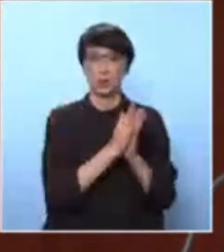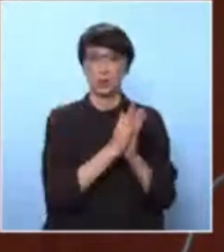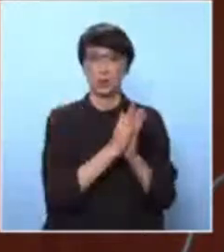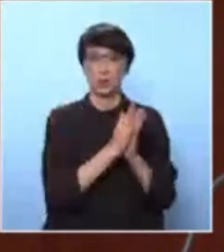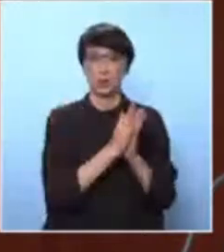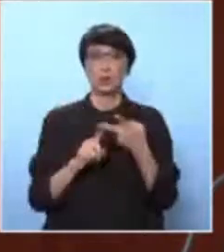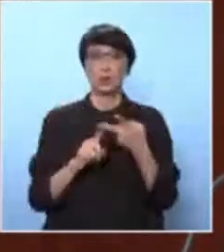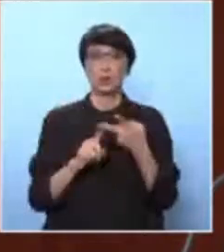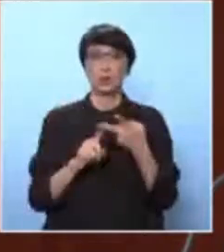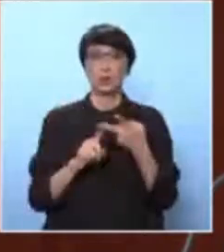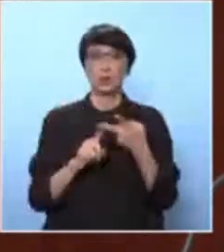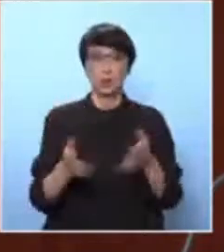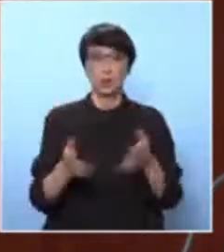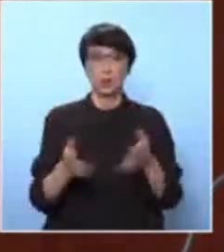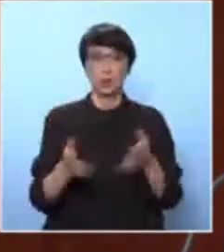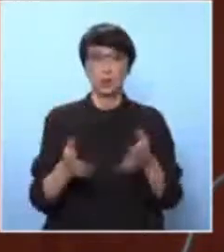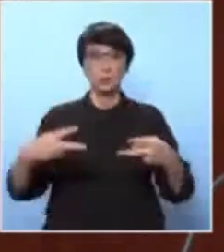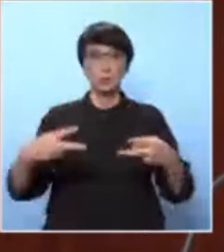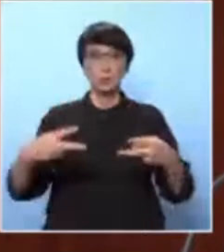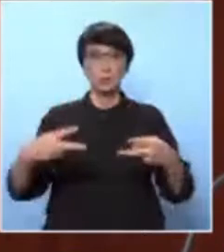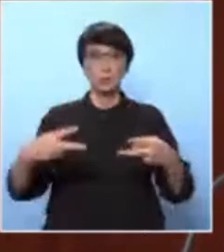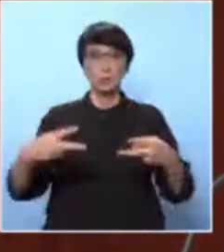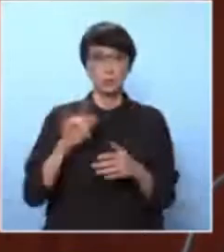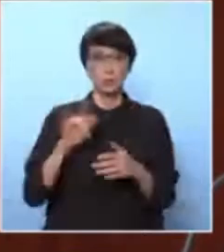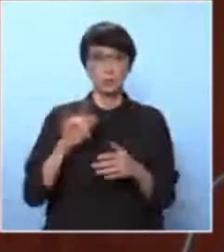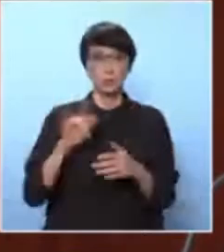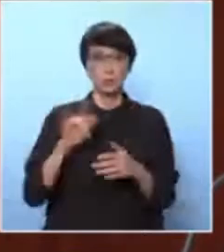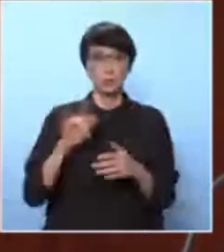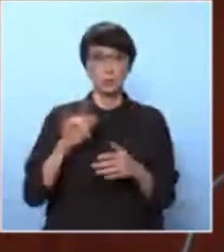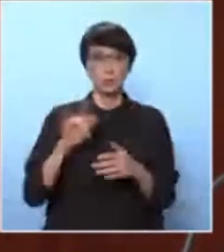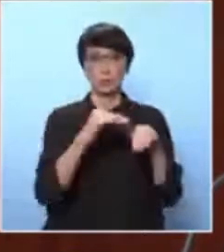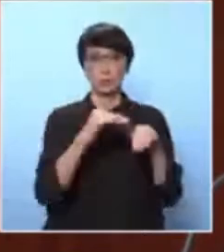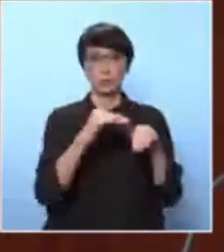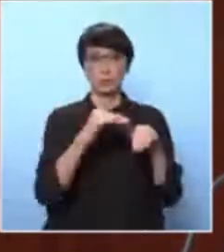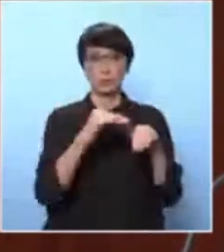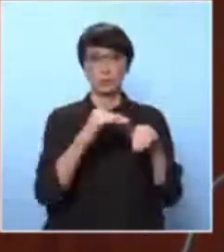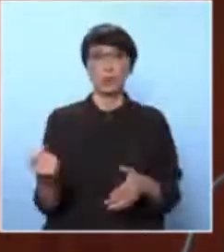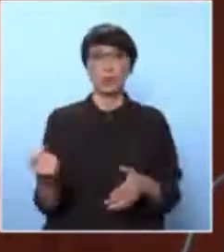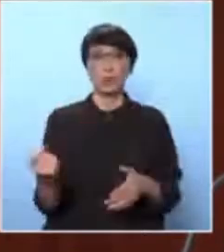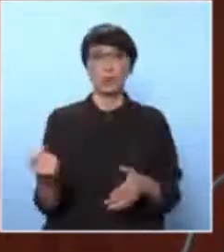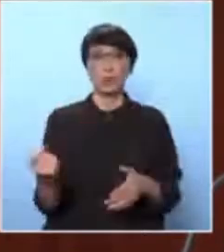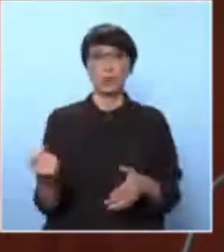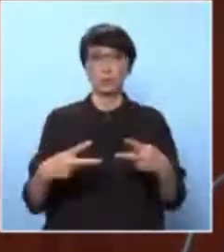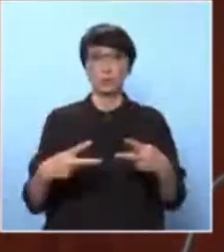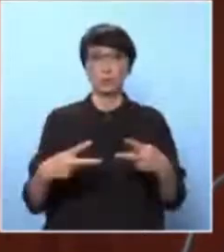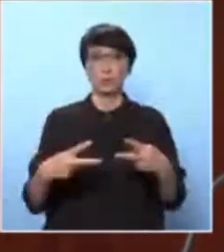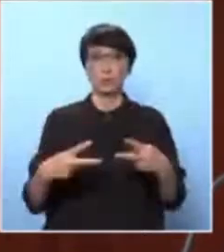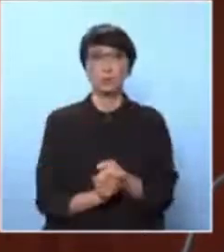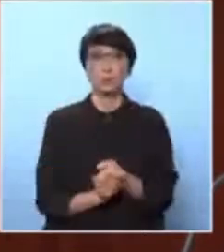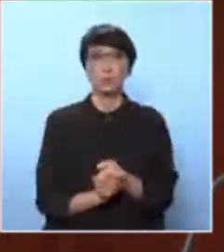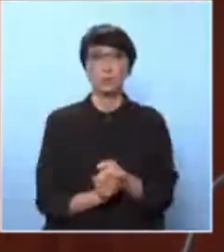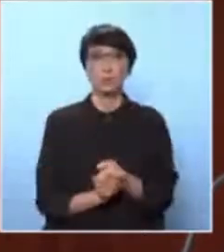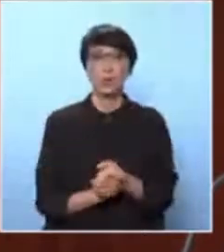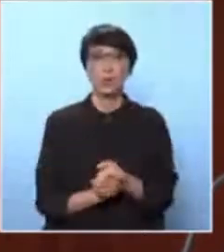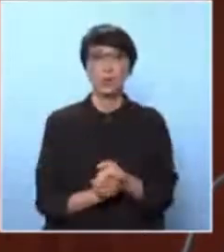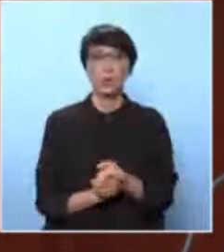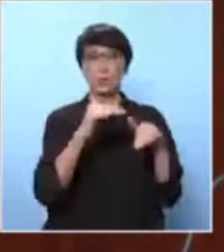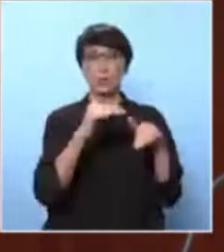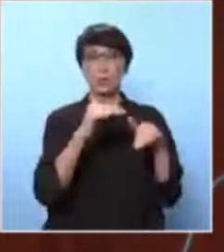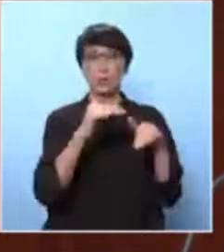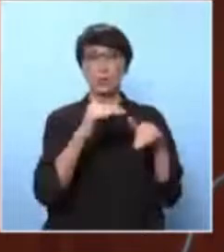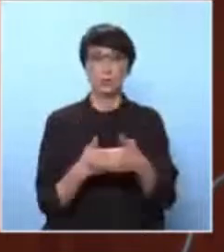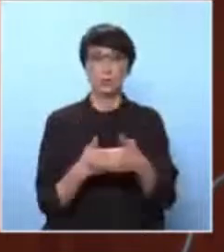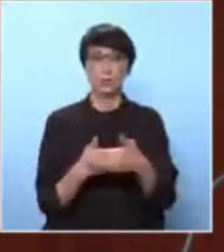development of high value-added maritime services. The Commissioner for Maritime and Port Development under the TLB